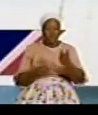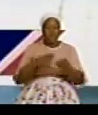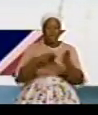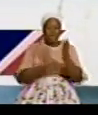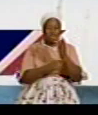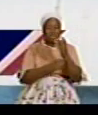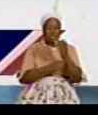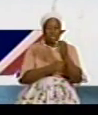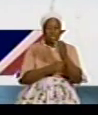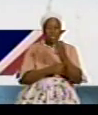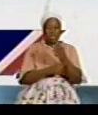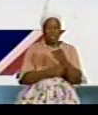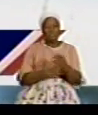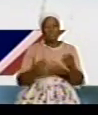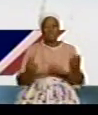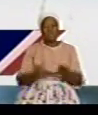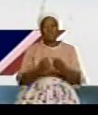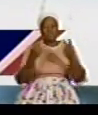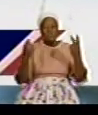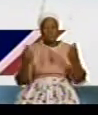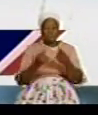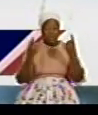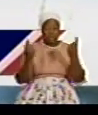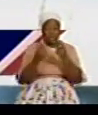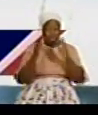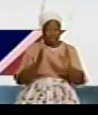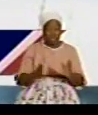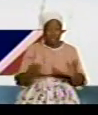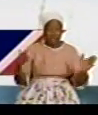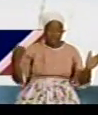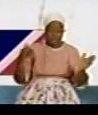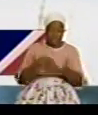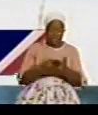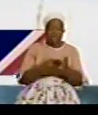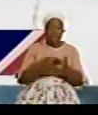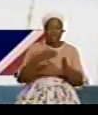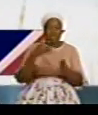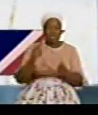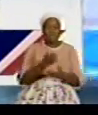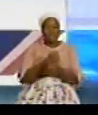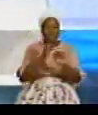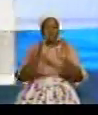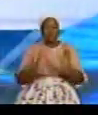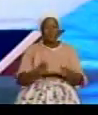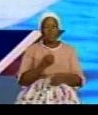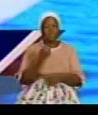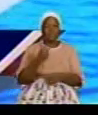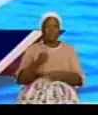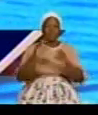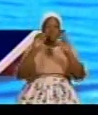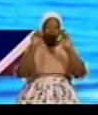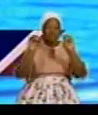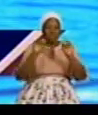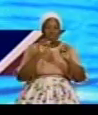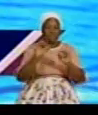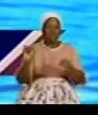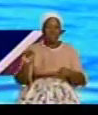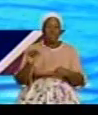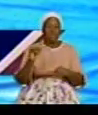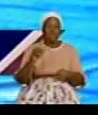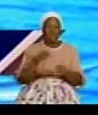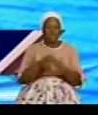transgressors against the Savior's teaching. Welcome to Matthew chapter